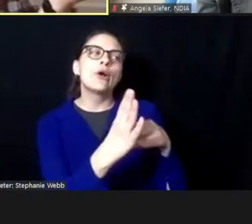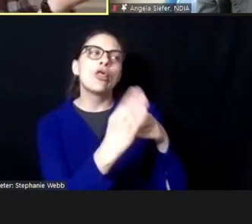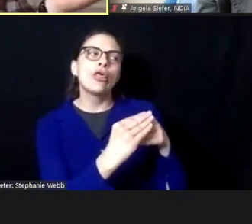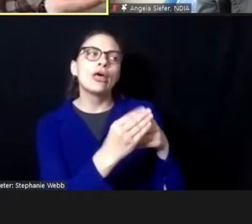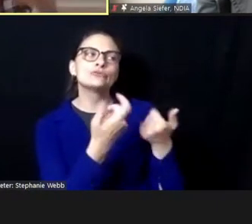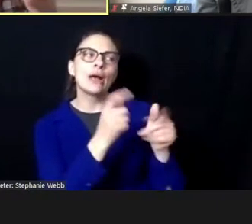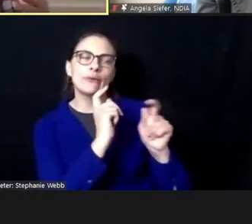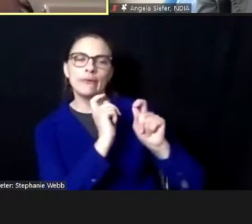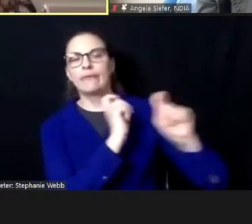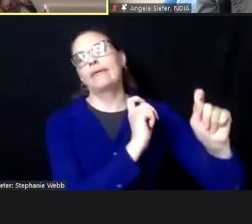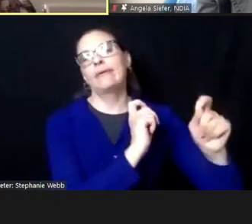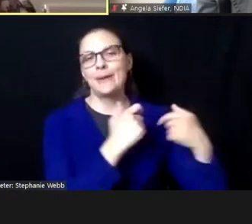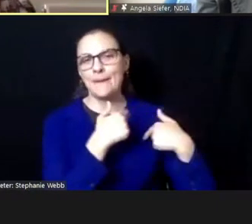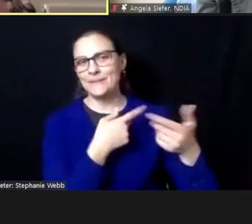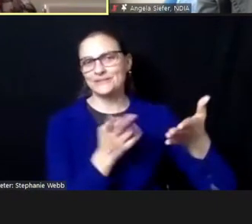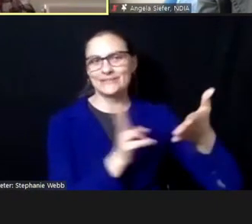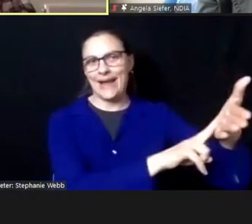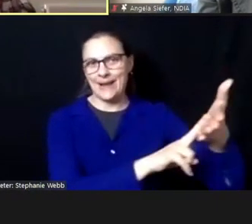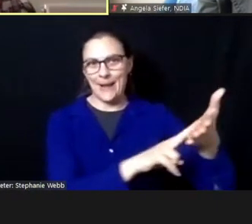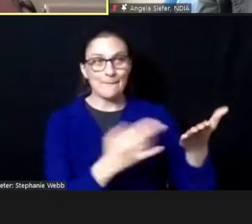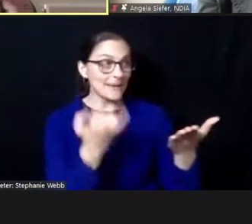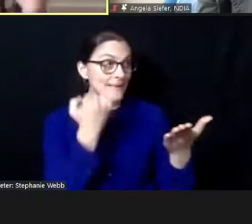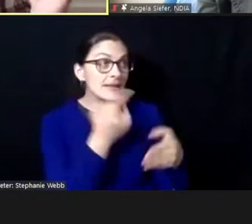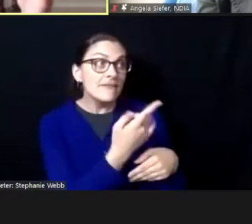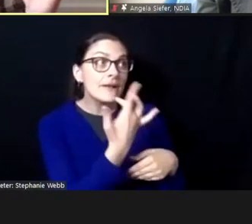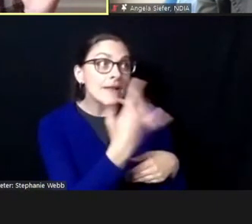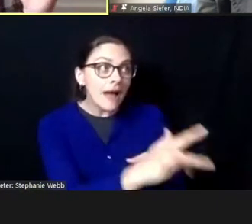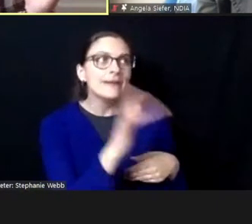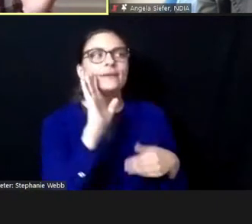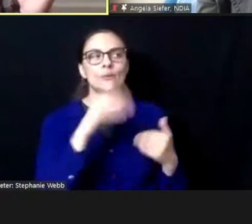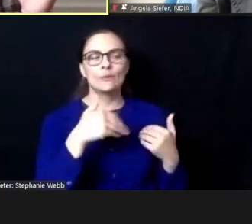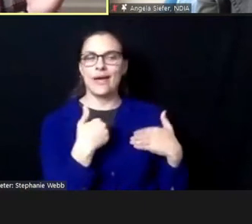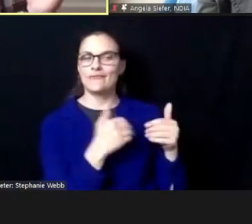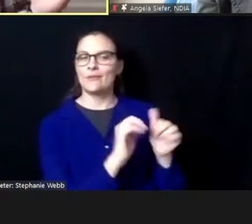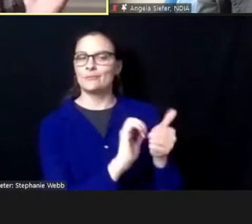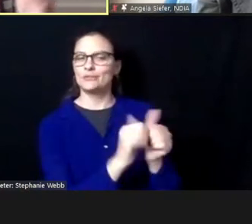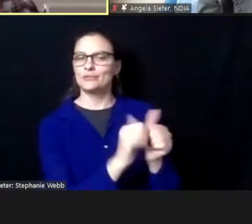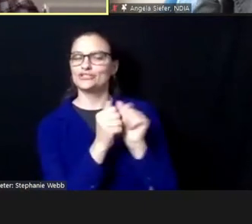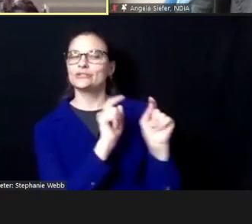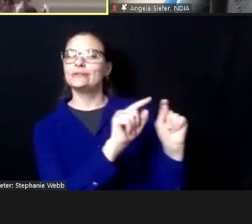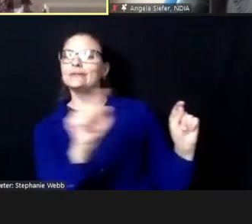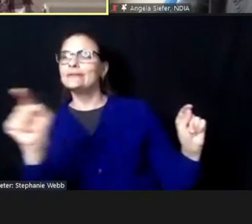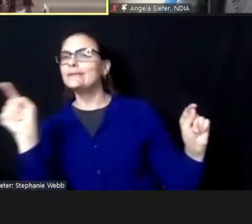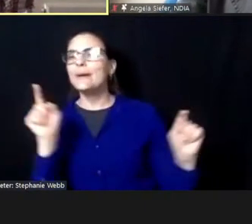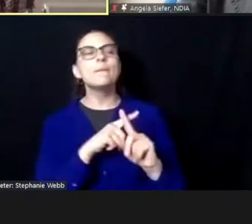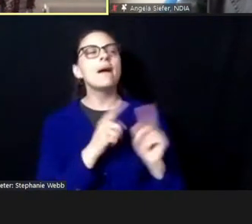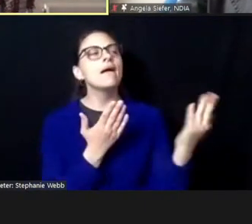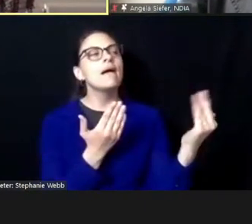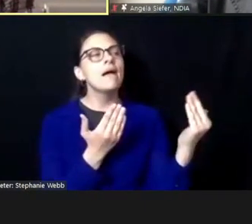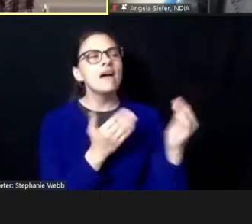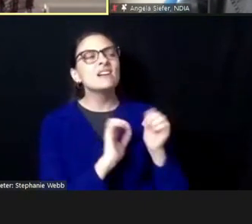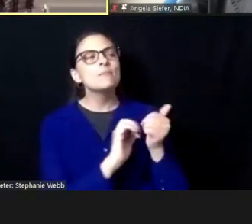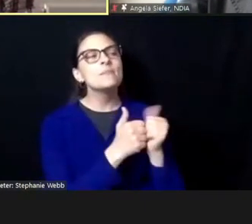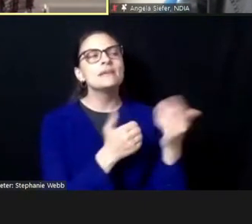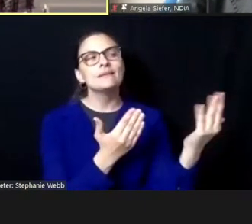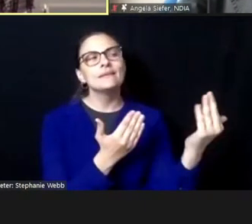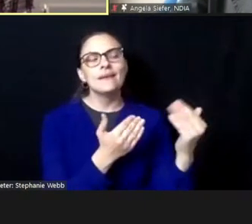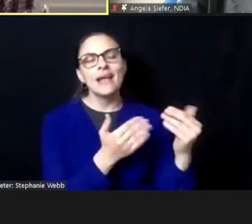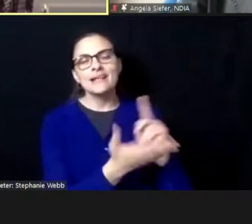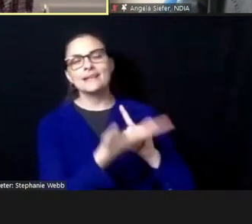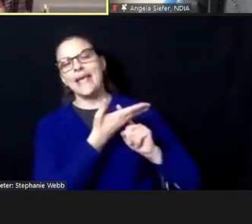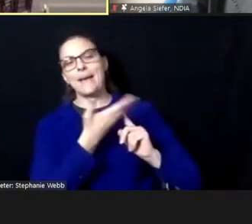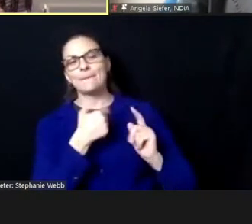great. You know, get me to switch. But it's, you know, all good things, you know, come to an end, and as they do in promotional rates. And I